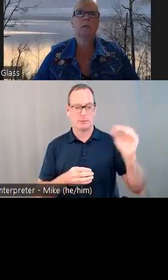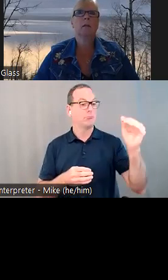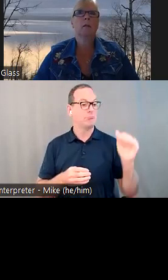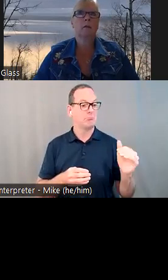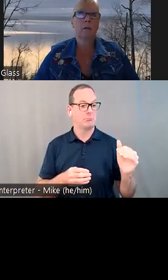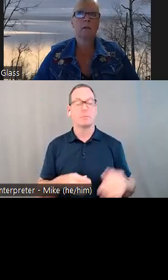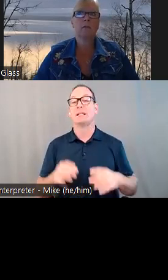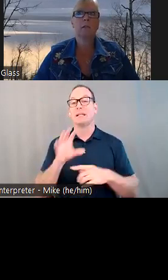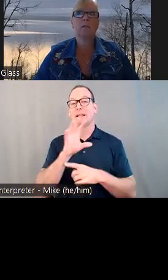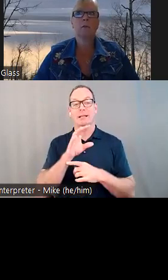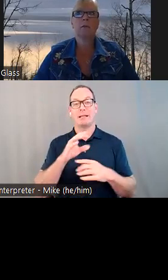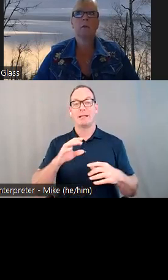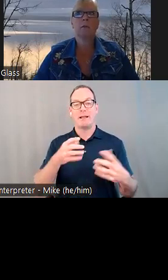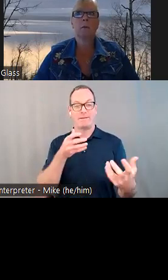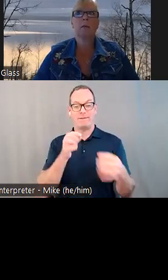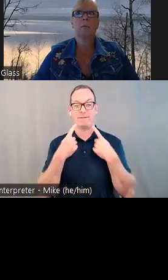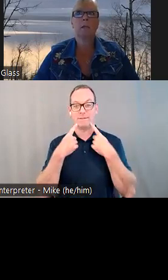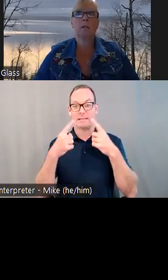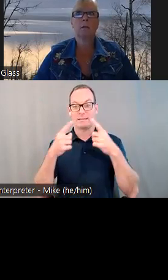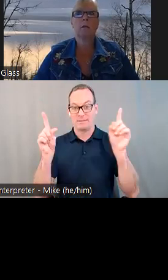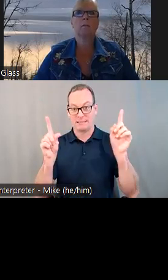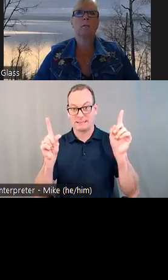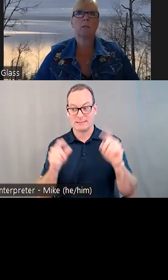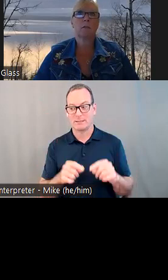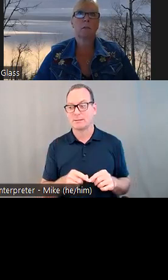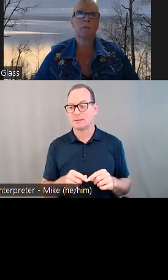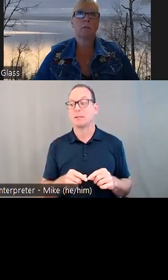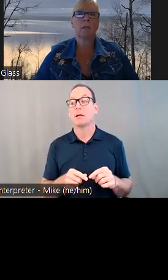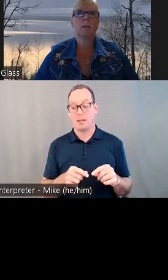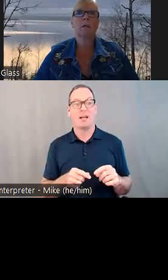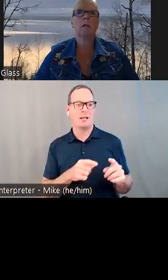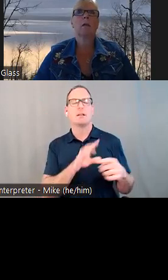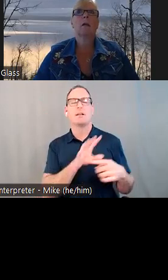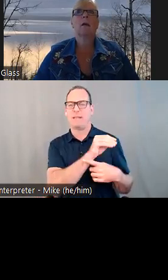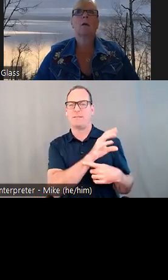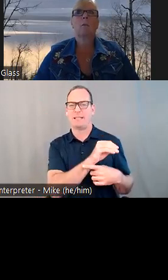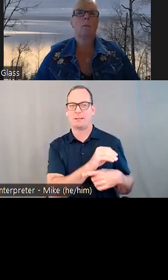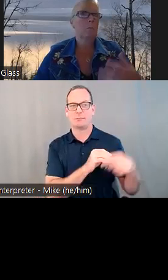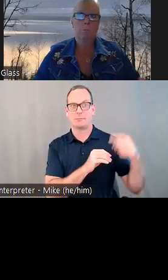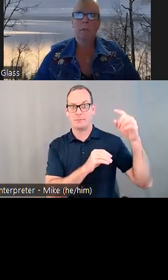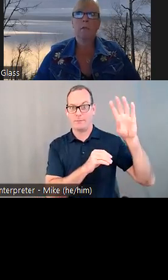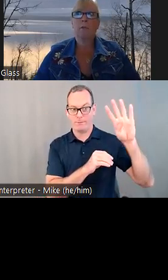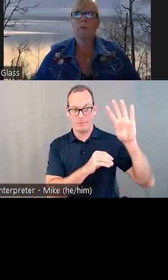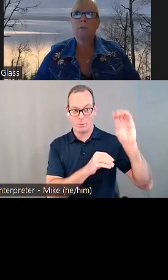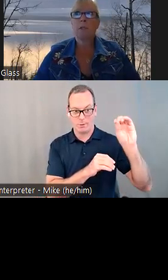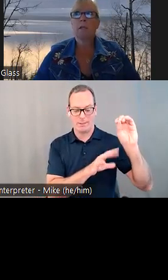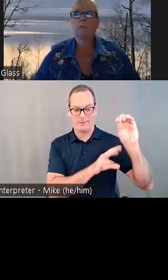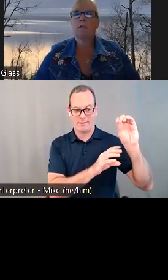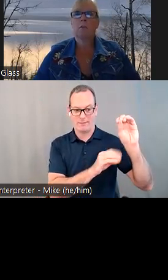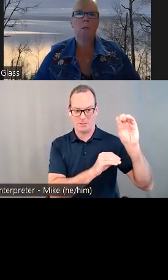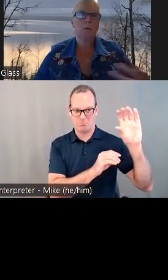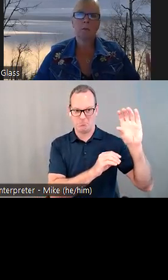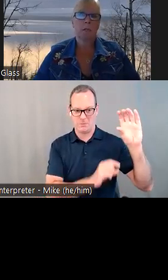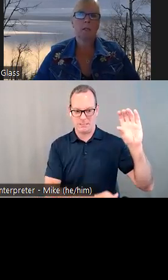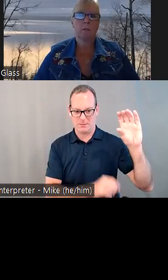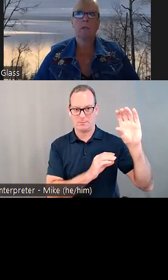40. Effectiveness is worth 20 plus 30, which gives us 50. But in the future state in phase